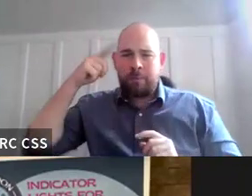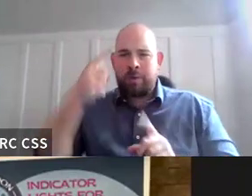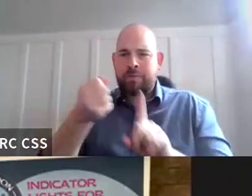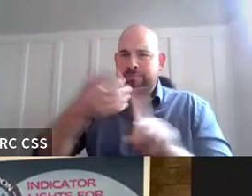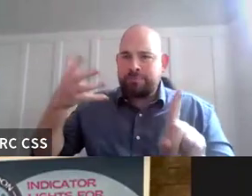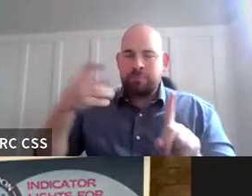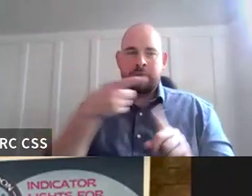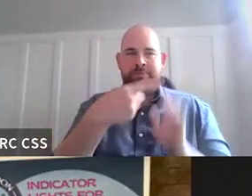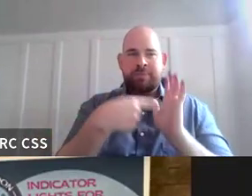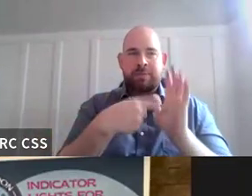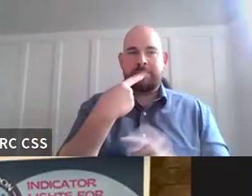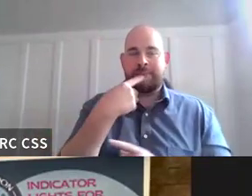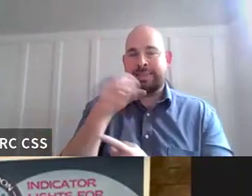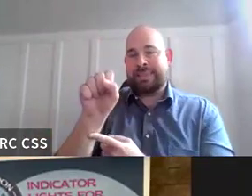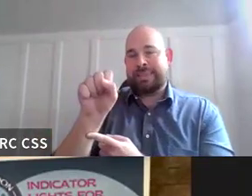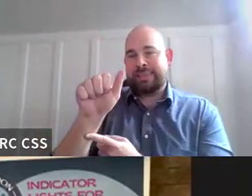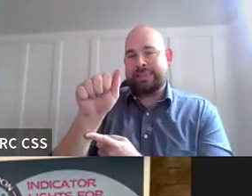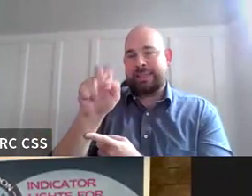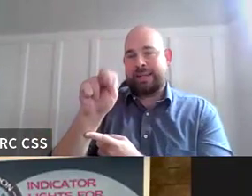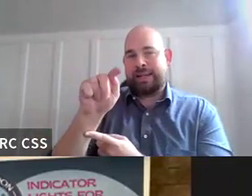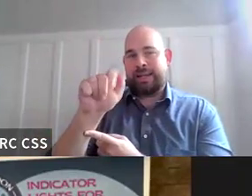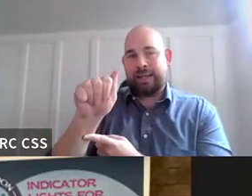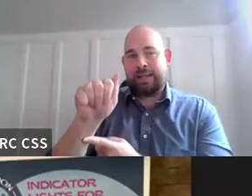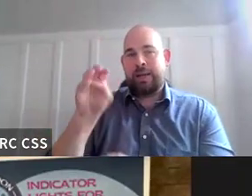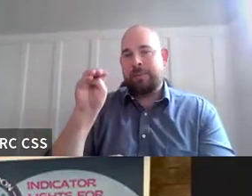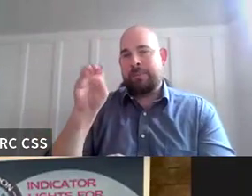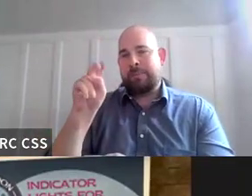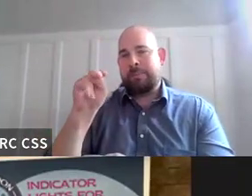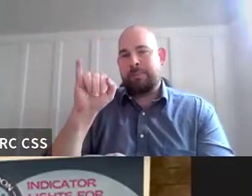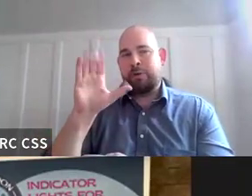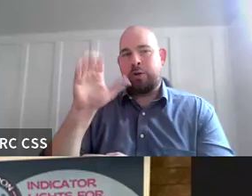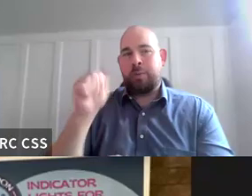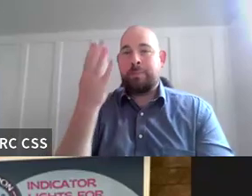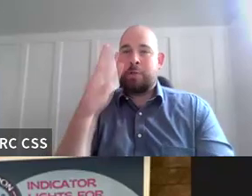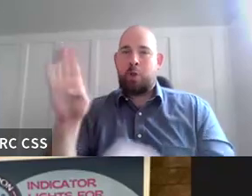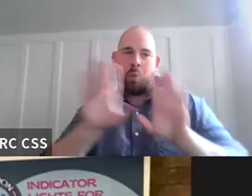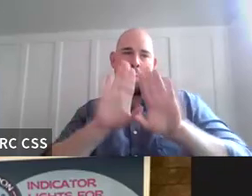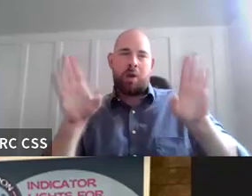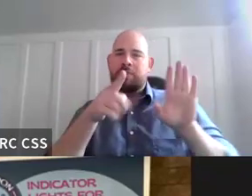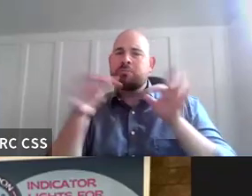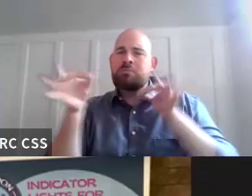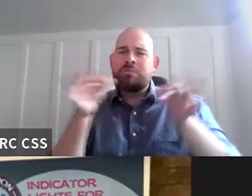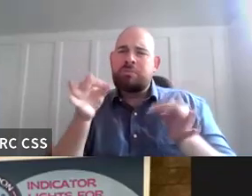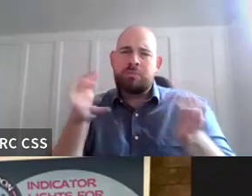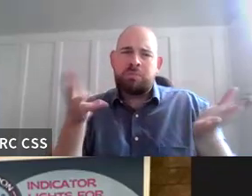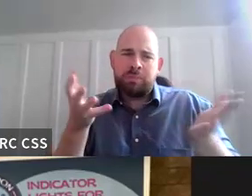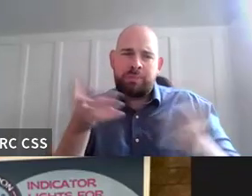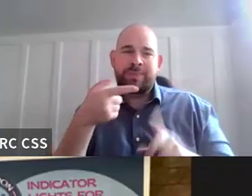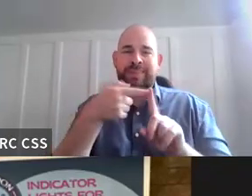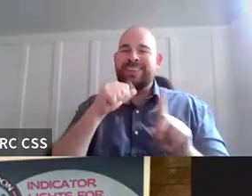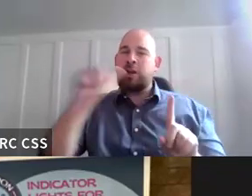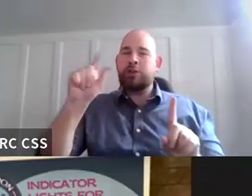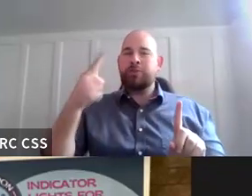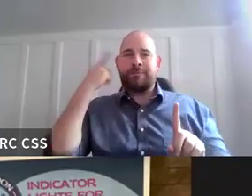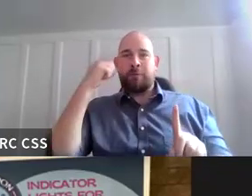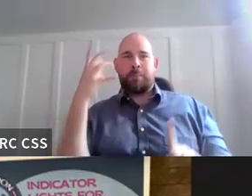And there was explanations that talked about how it was like Santa Monica blue for the wall.